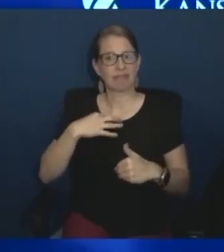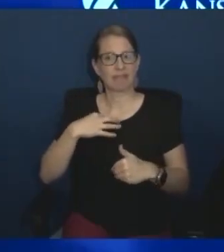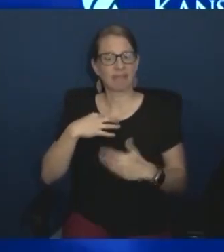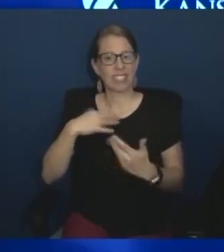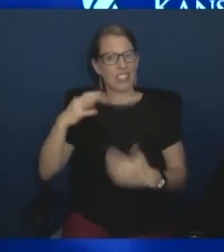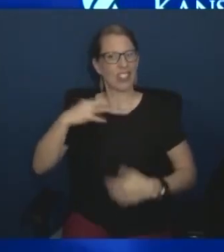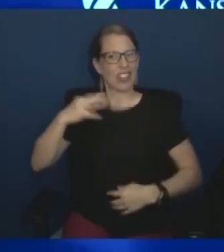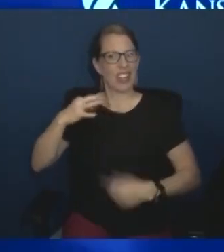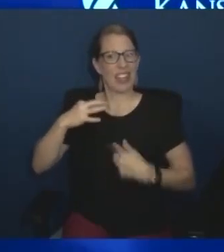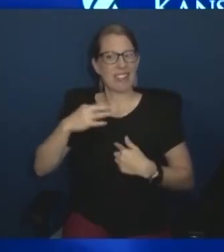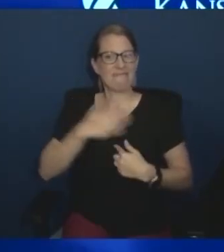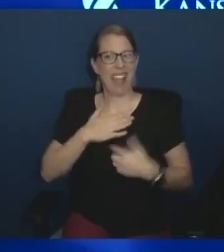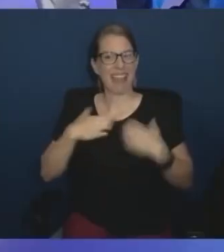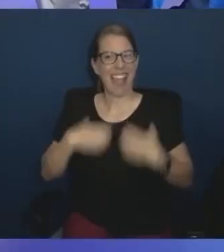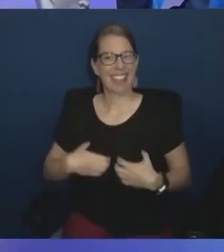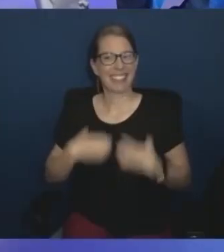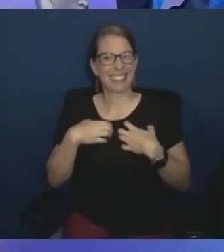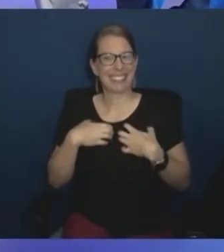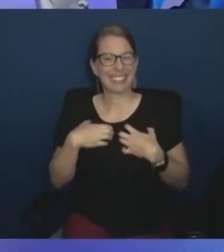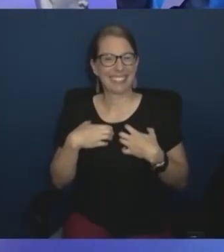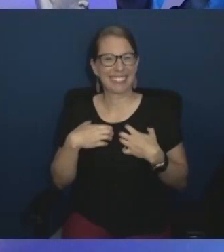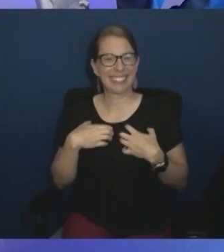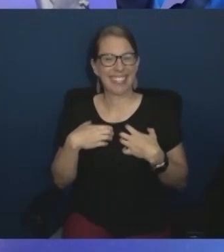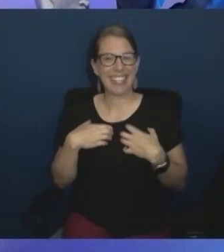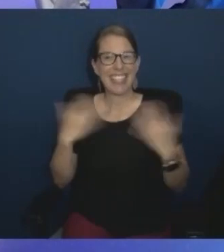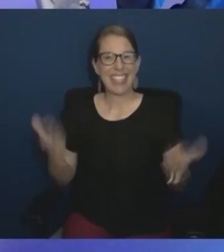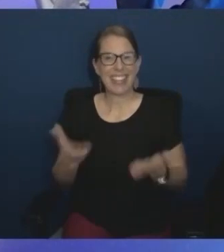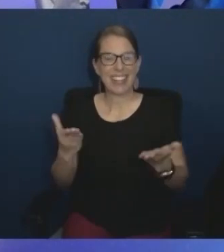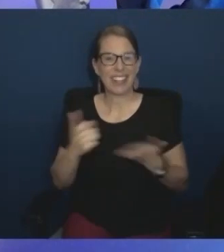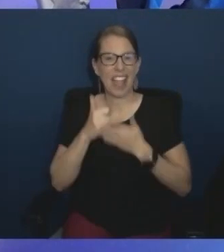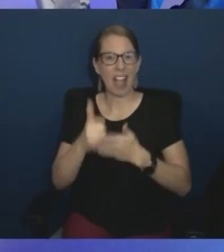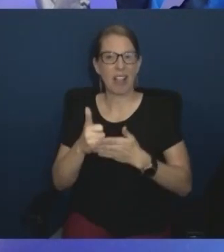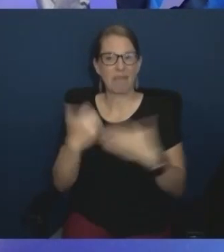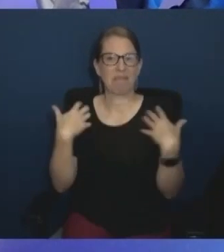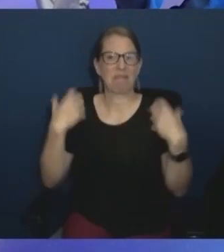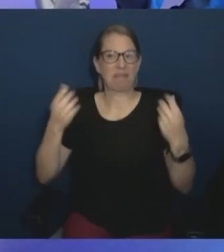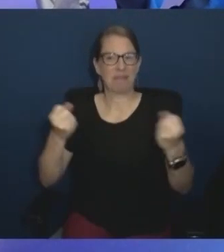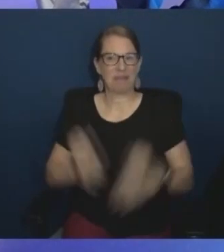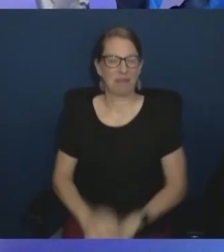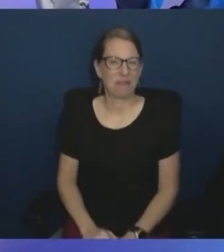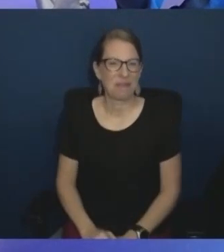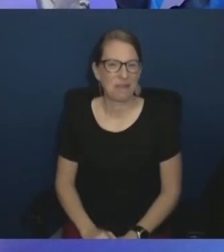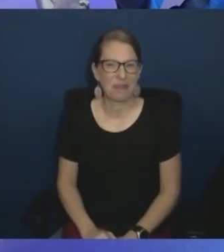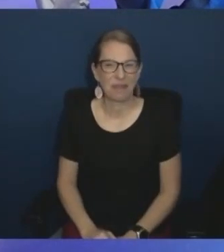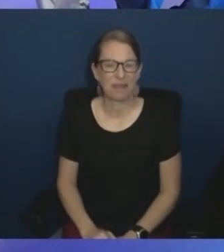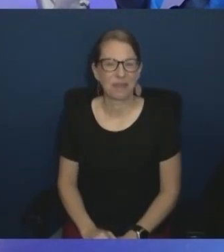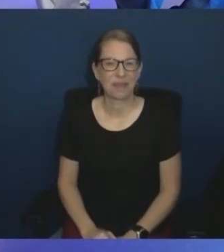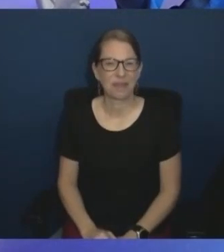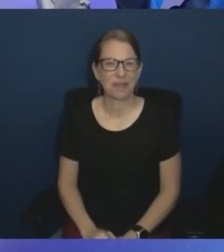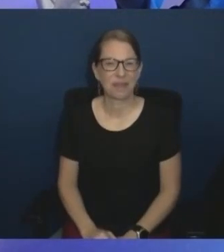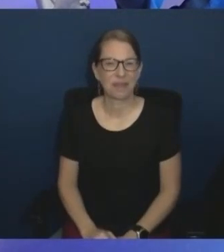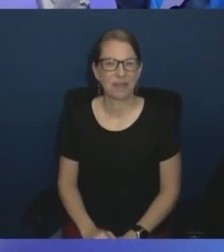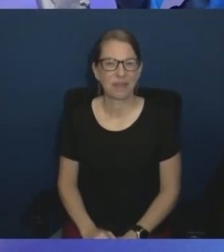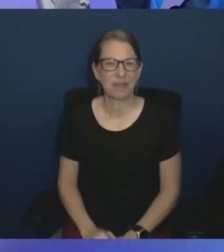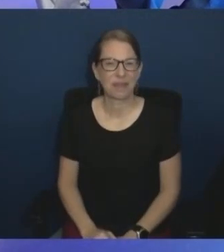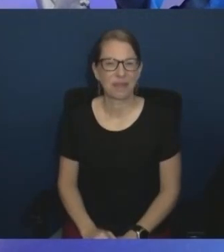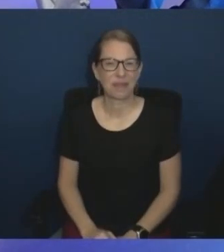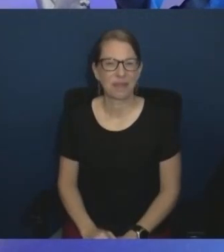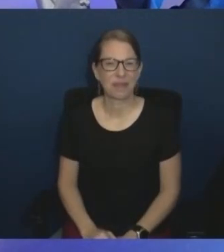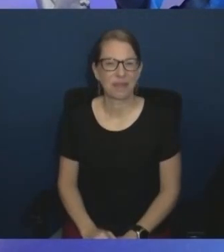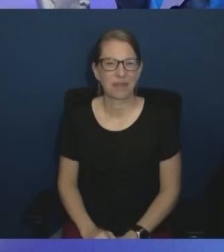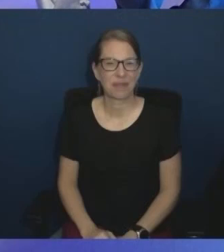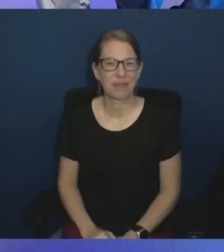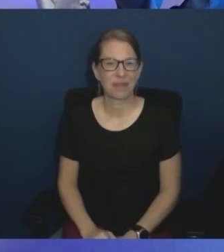lungs. That's what you're here to get better. I know. But if you would, Julie, just walk us through when you are